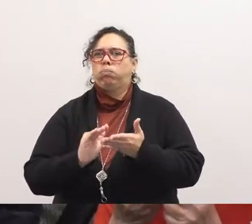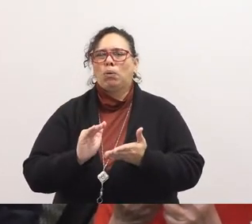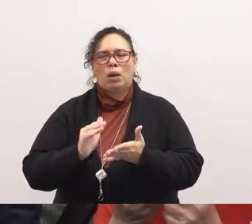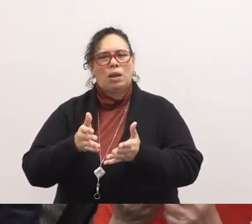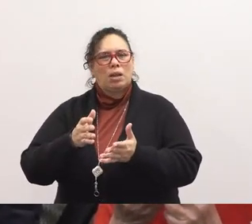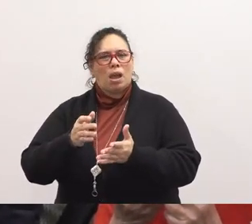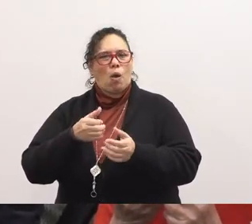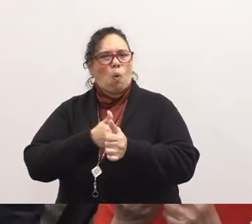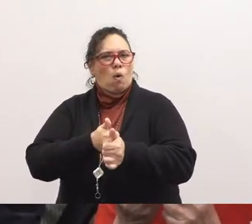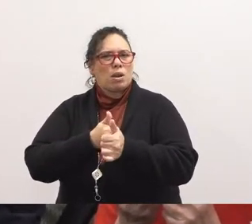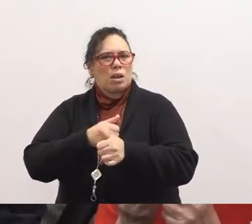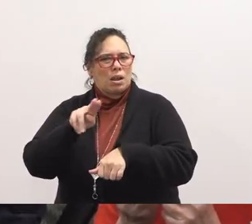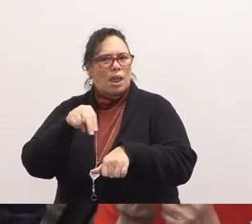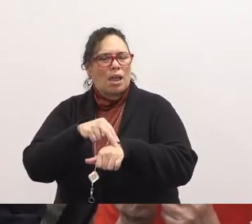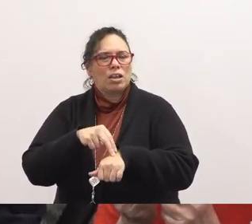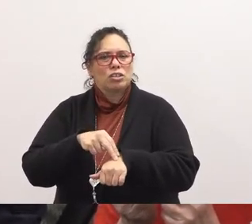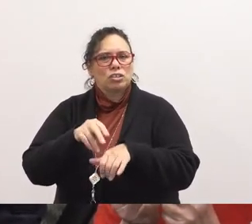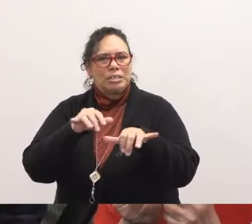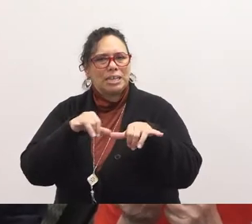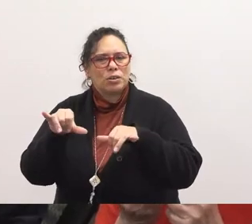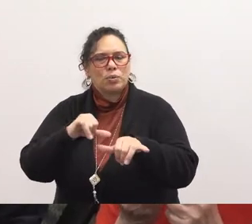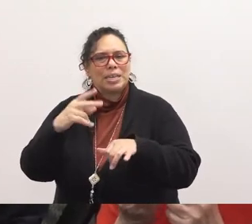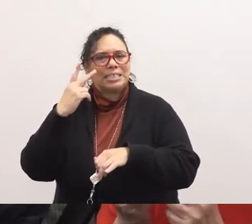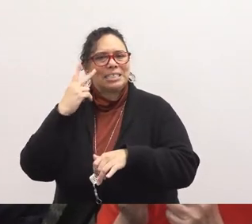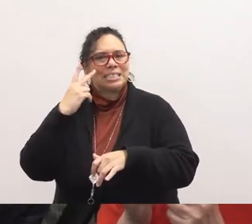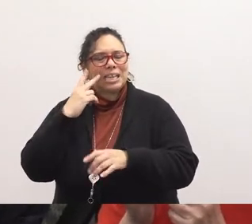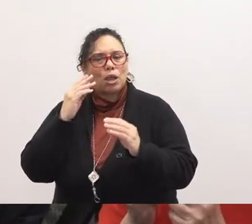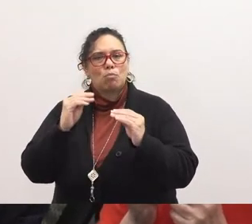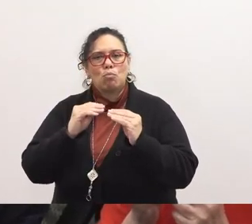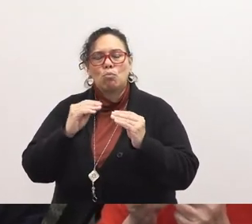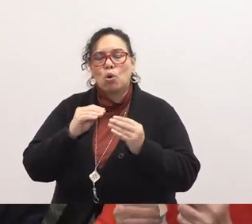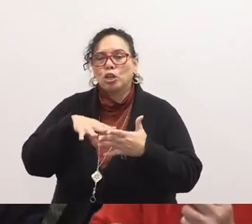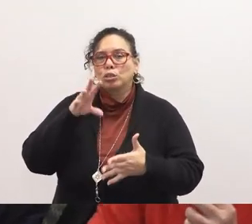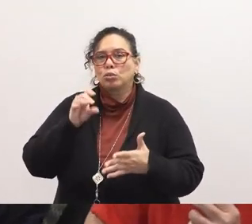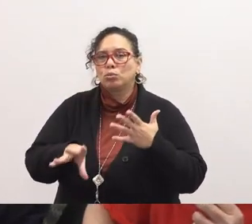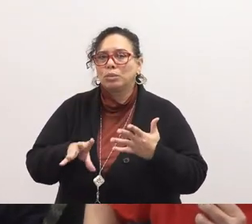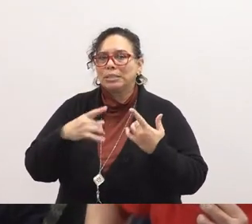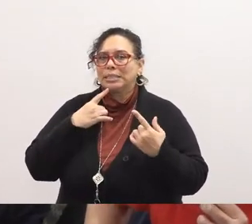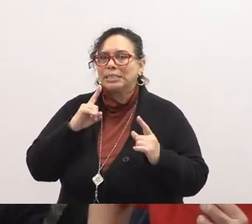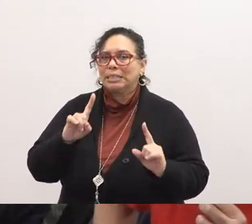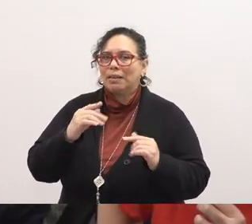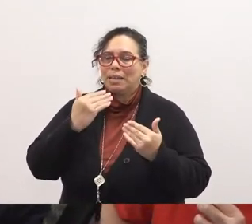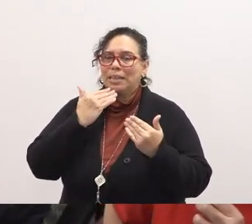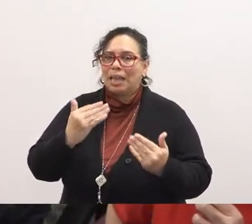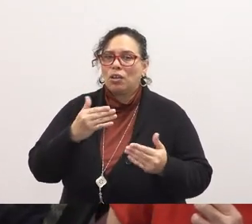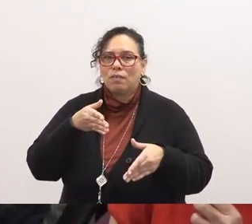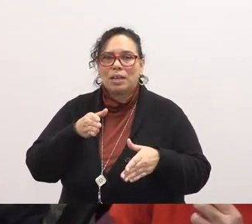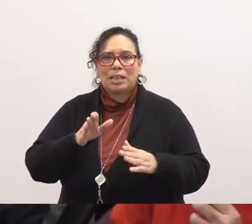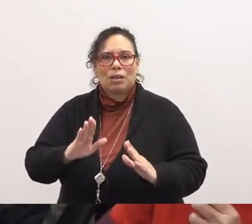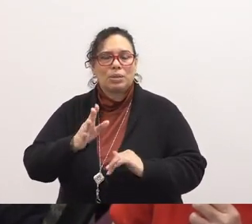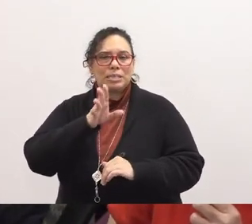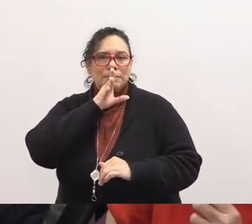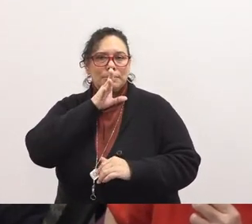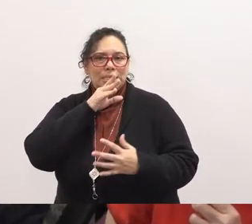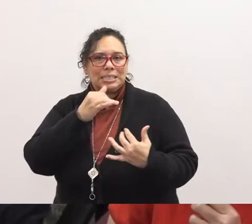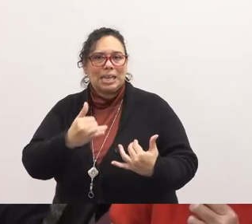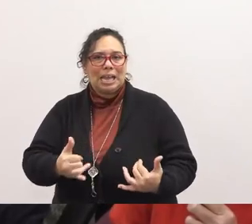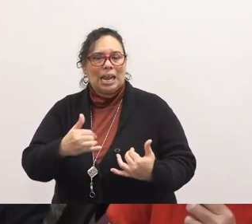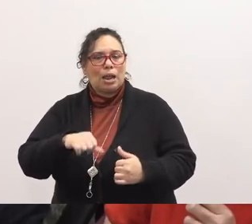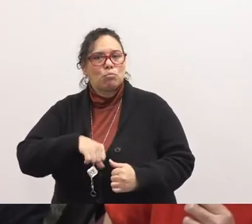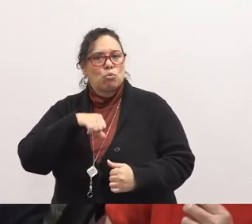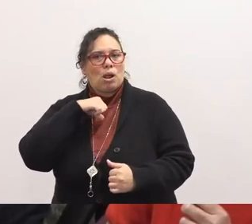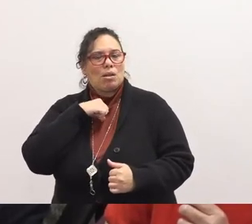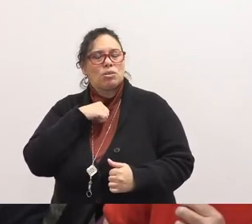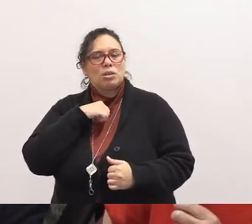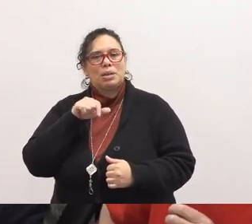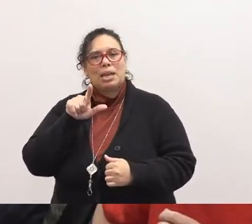standards so that we can see more LBUSD students succeed. Thank you for allowing me to speak today, and I am proud to